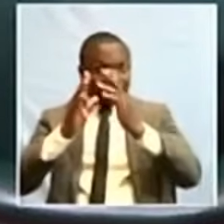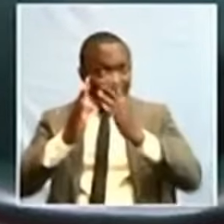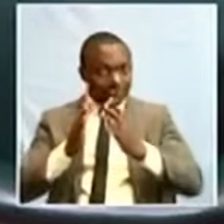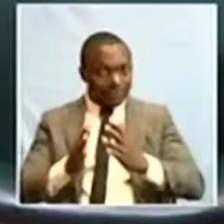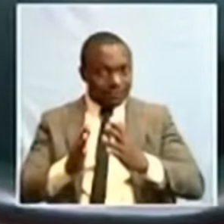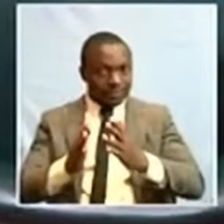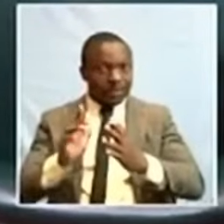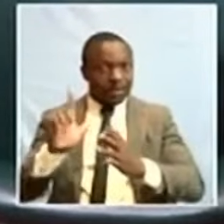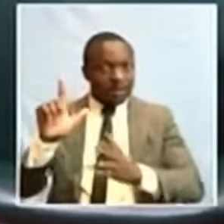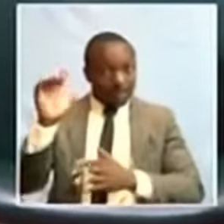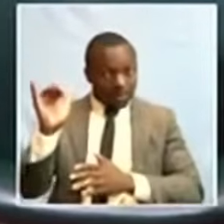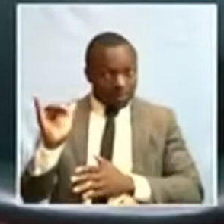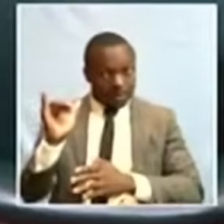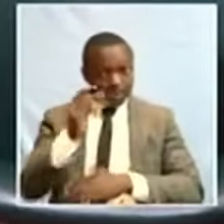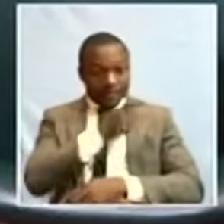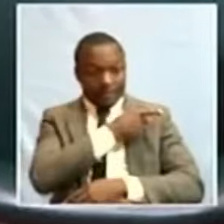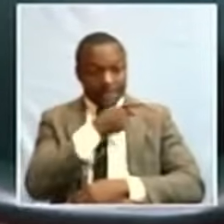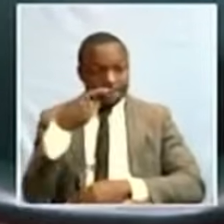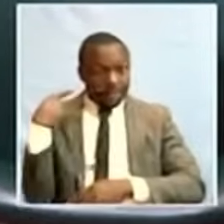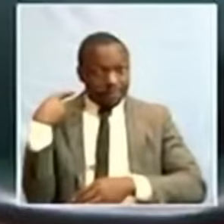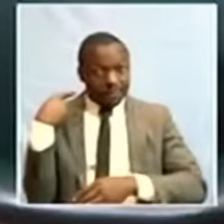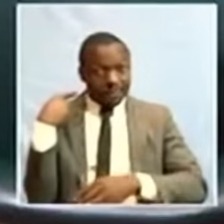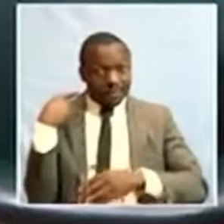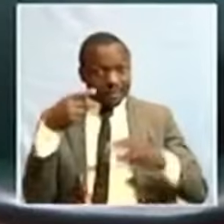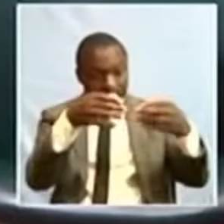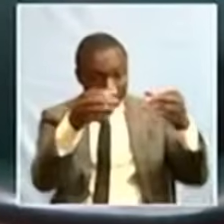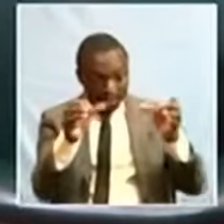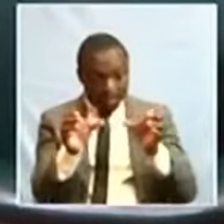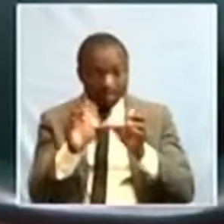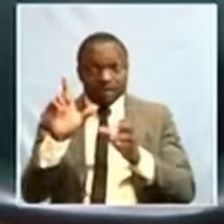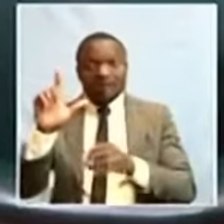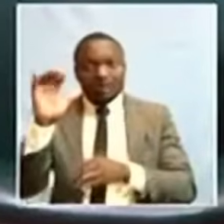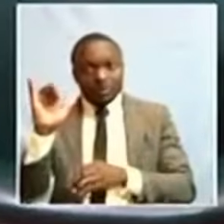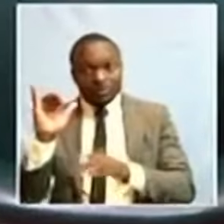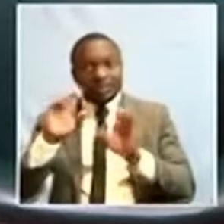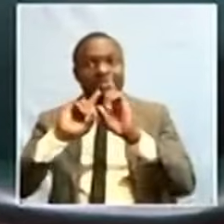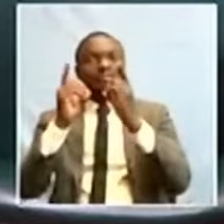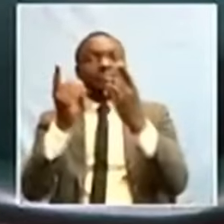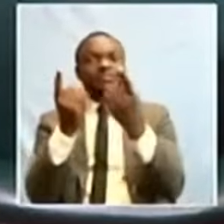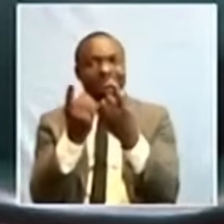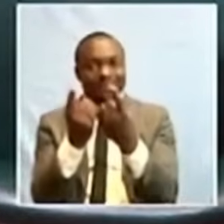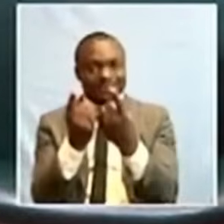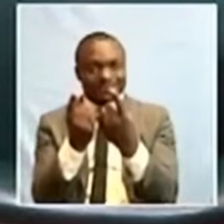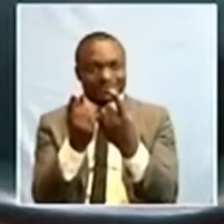from Luansha parliamentary constituency in the Luansha district.